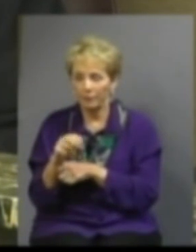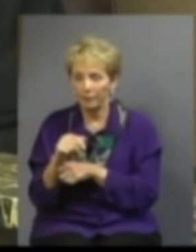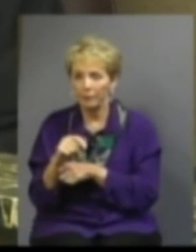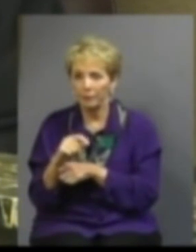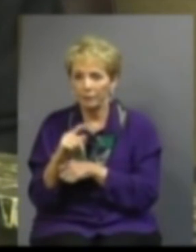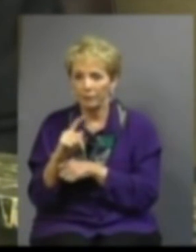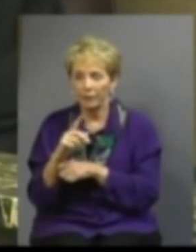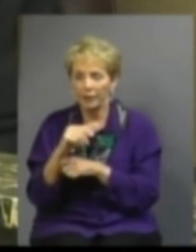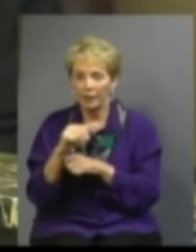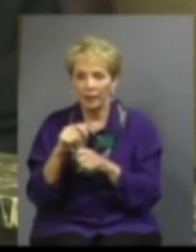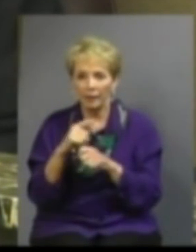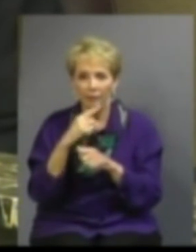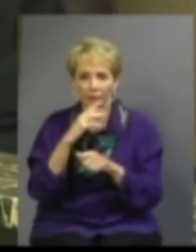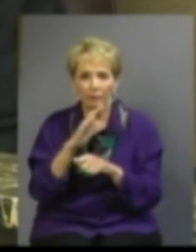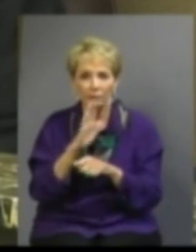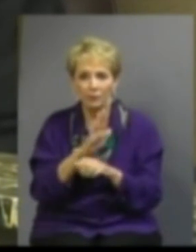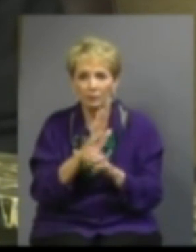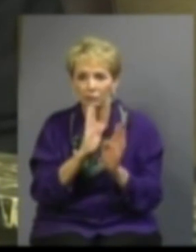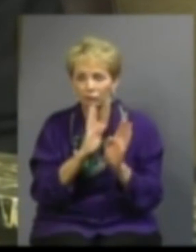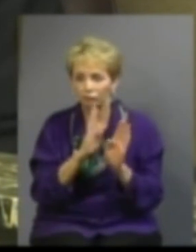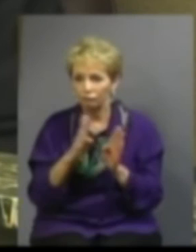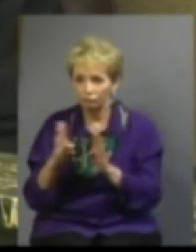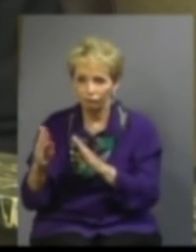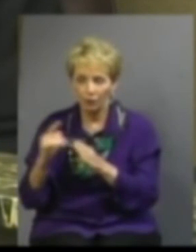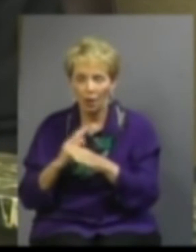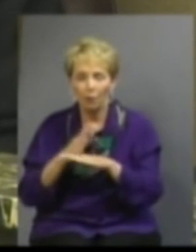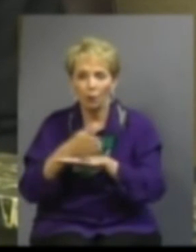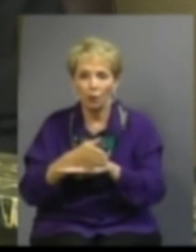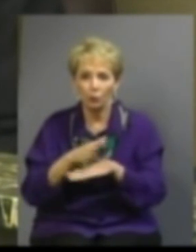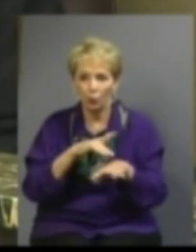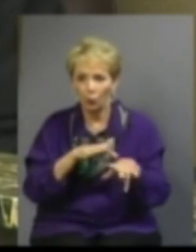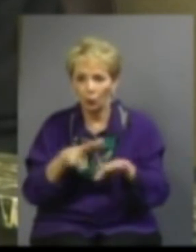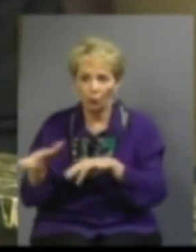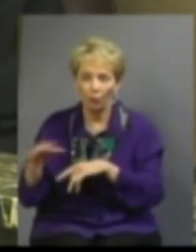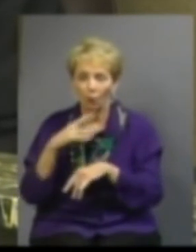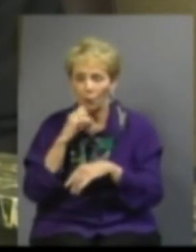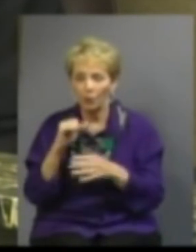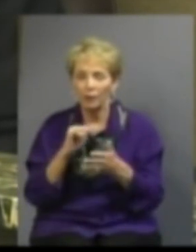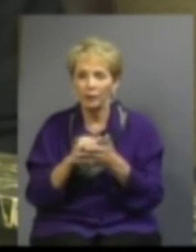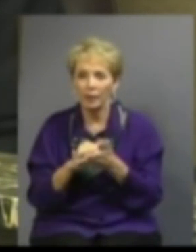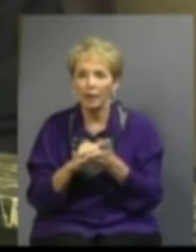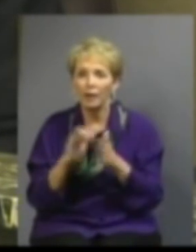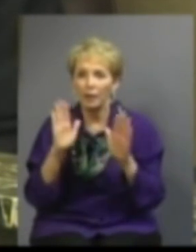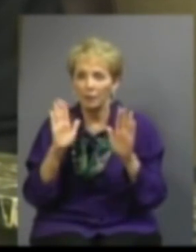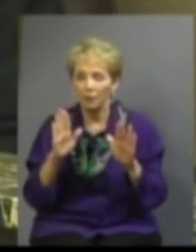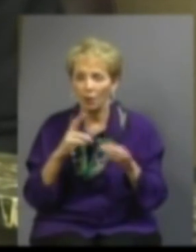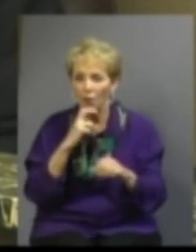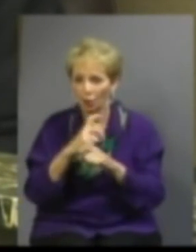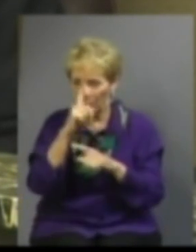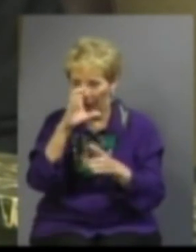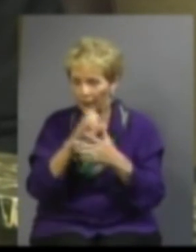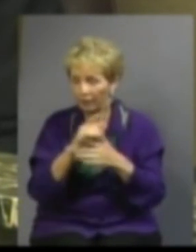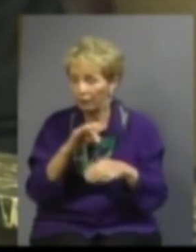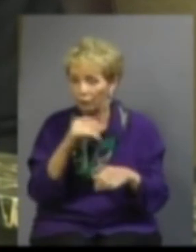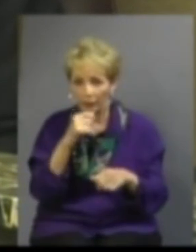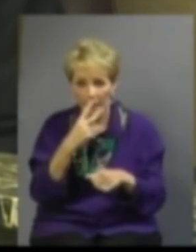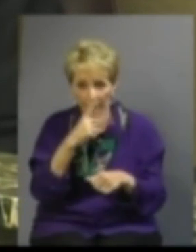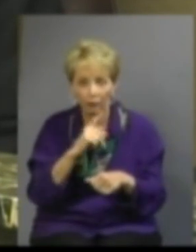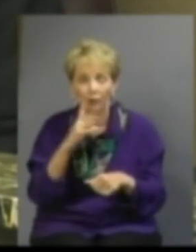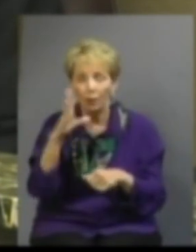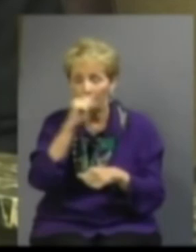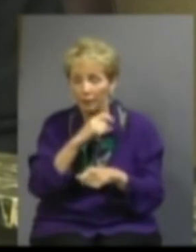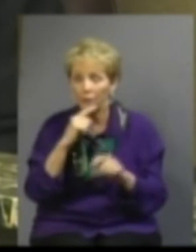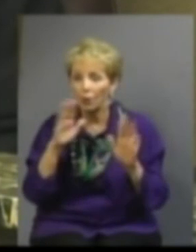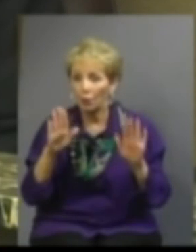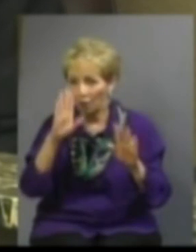the organization that they had, and coming across the river was absolutely unbelievable. And if you didn't see it, you missed something